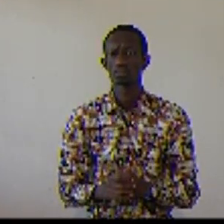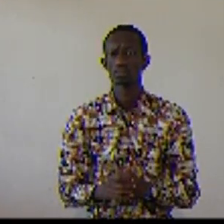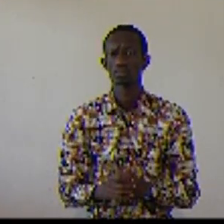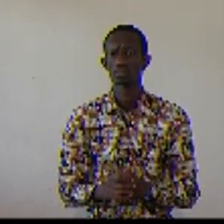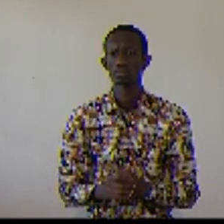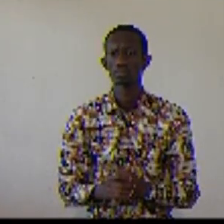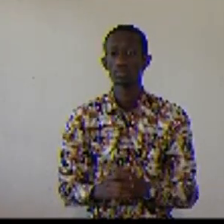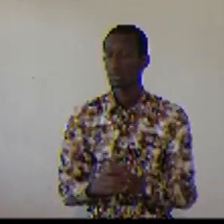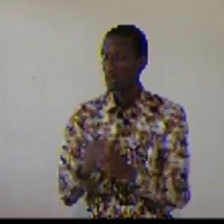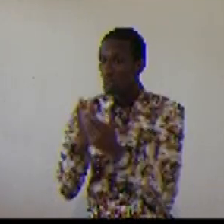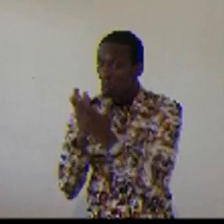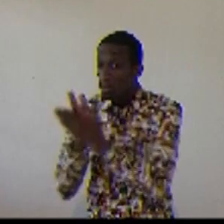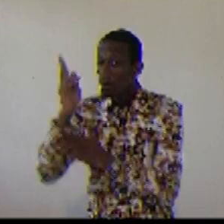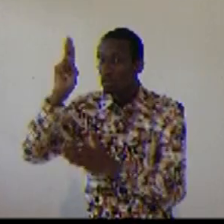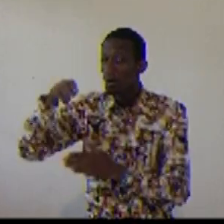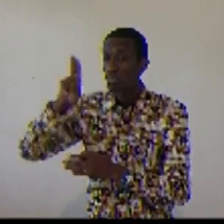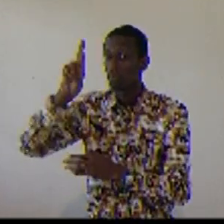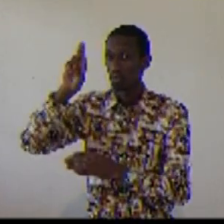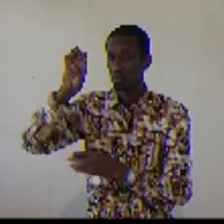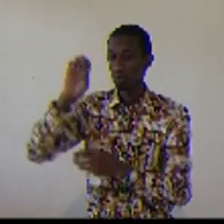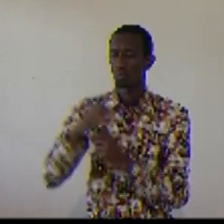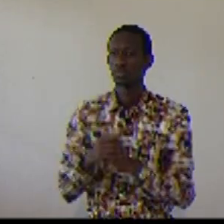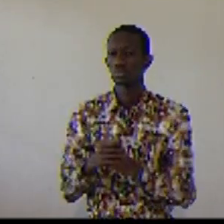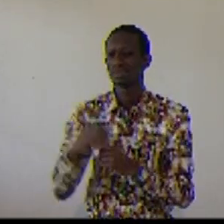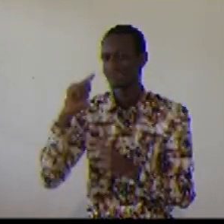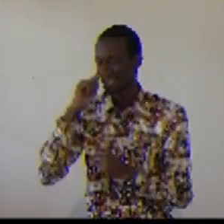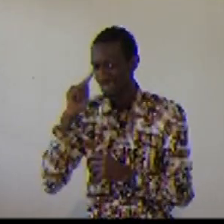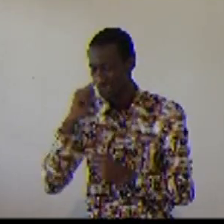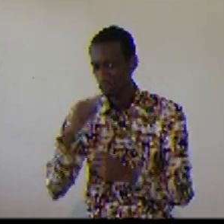pure substances, air